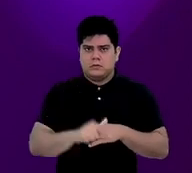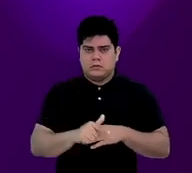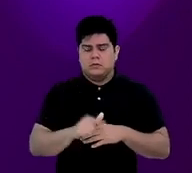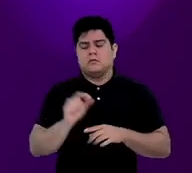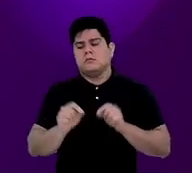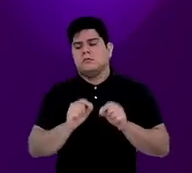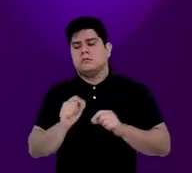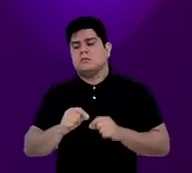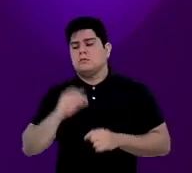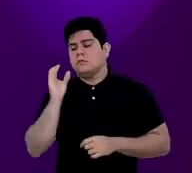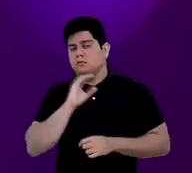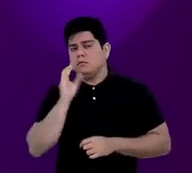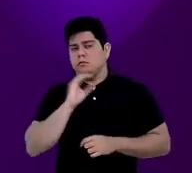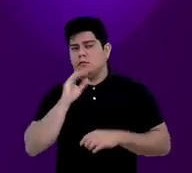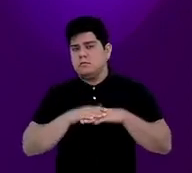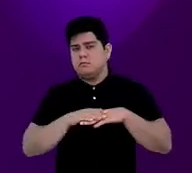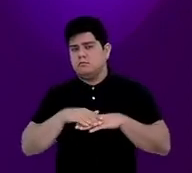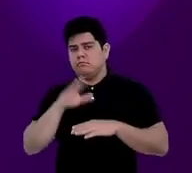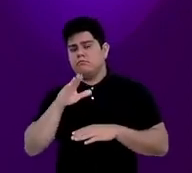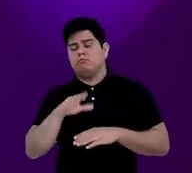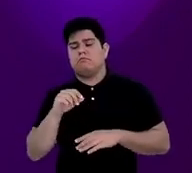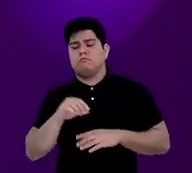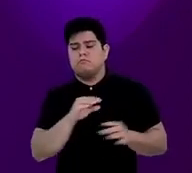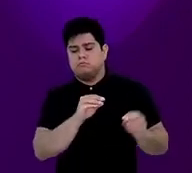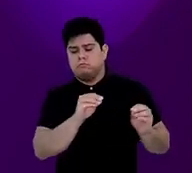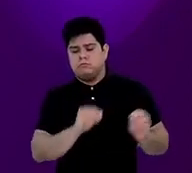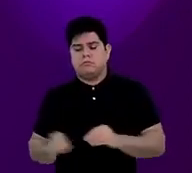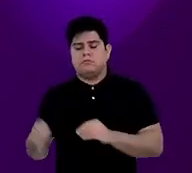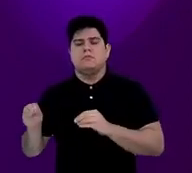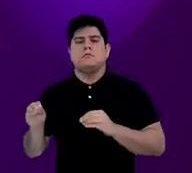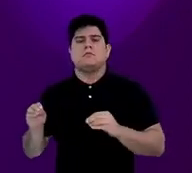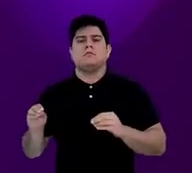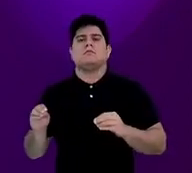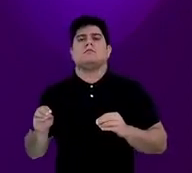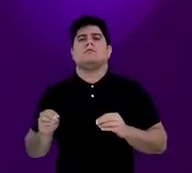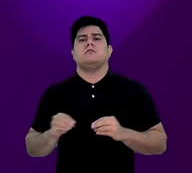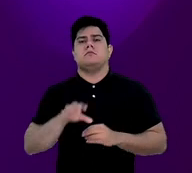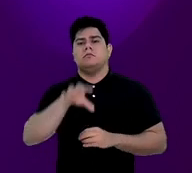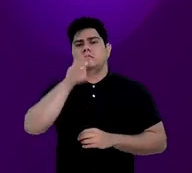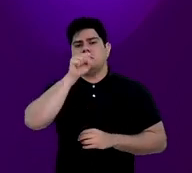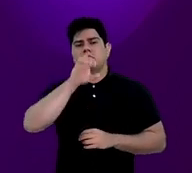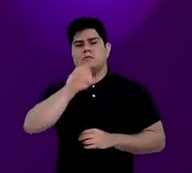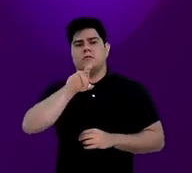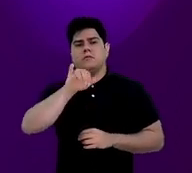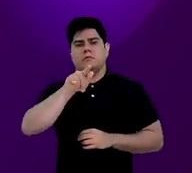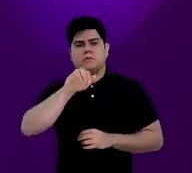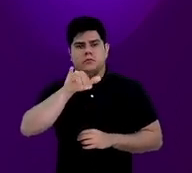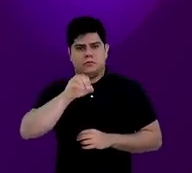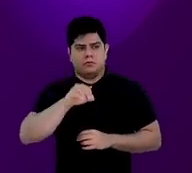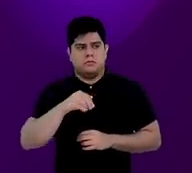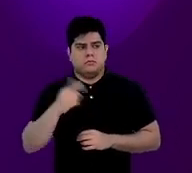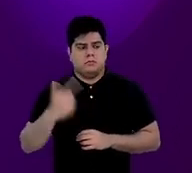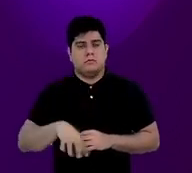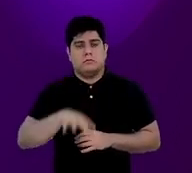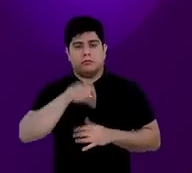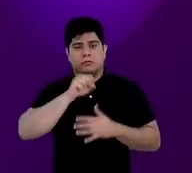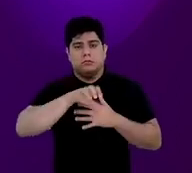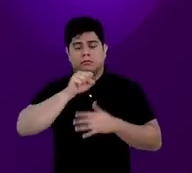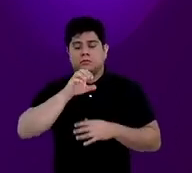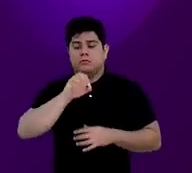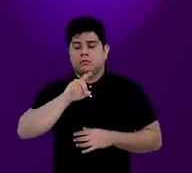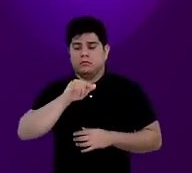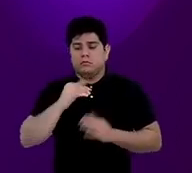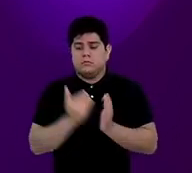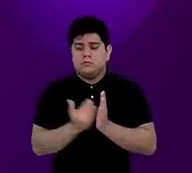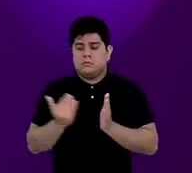more oxygen consumption, raise the mitochondrial membrane potential, get more ATP. You get a